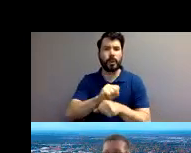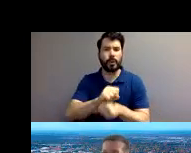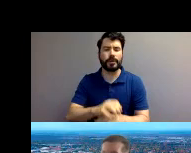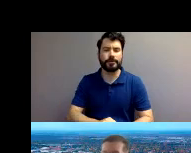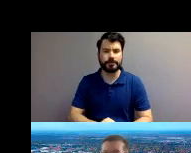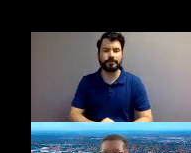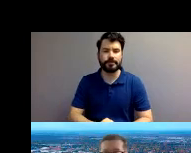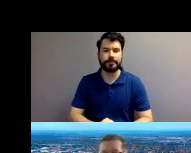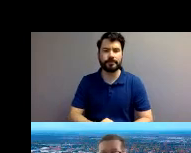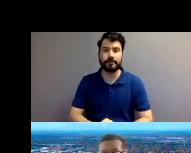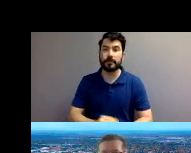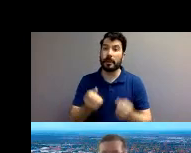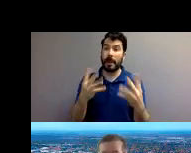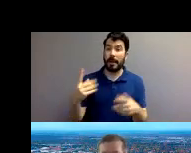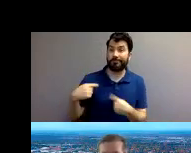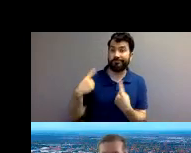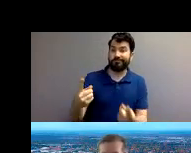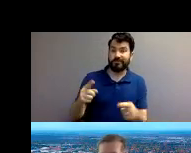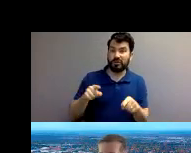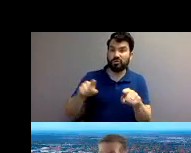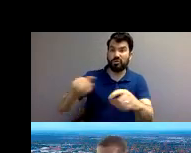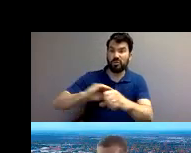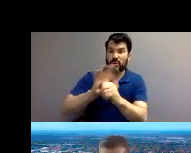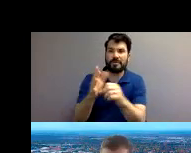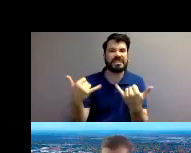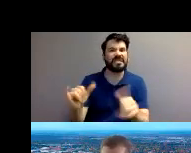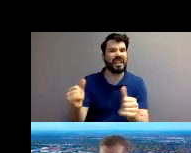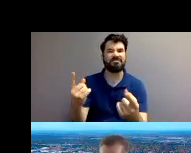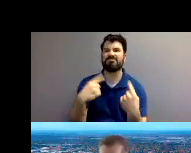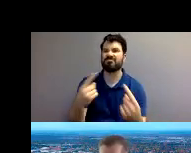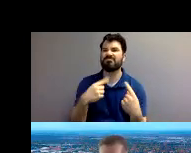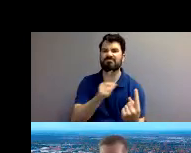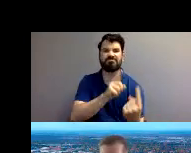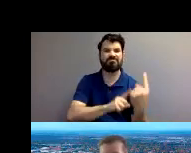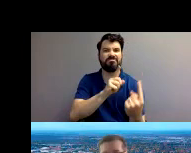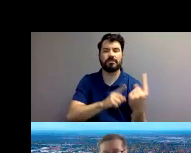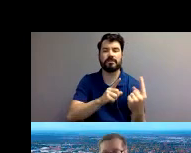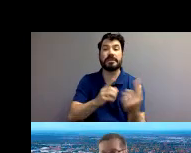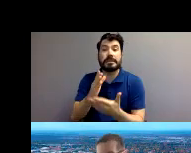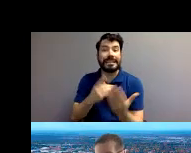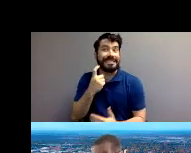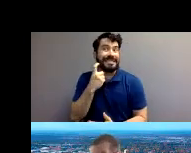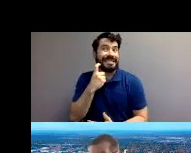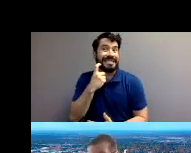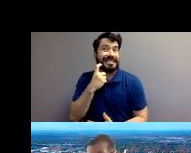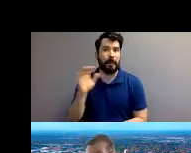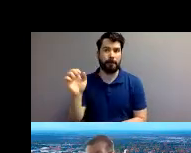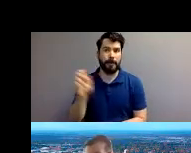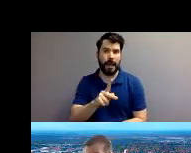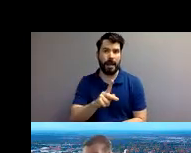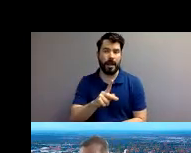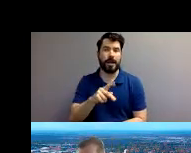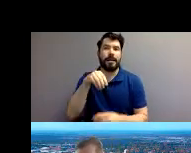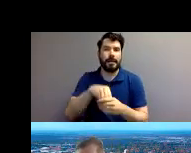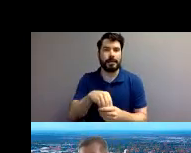have been in person during the entire pandemic, some are just returning this summer, and some will remain remote